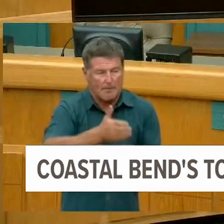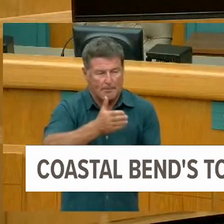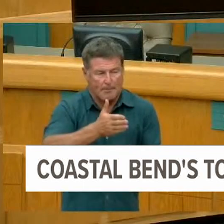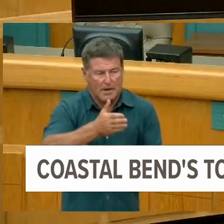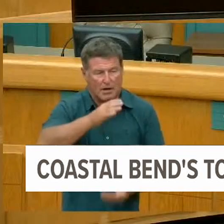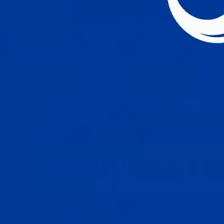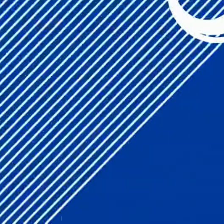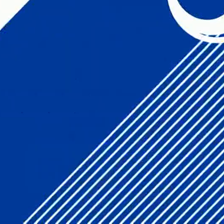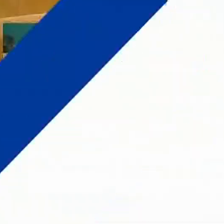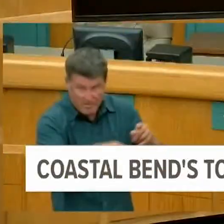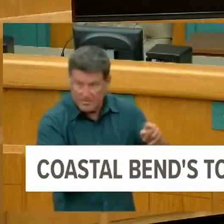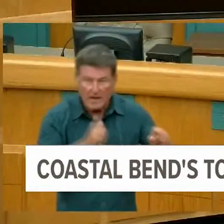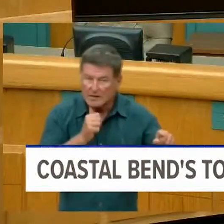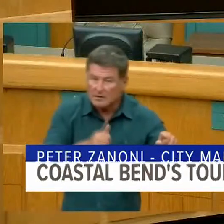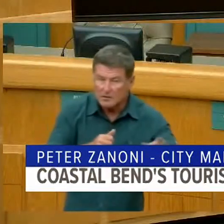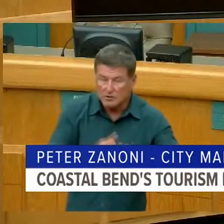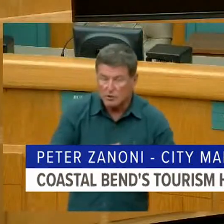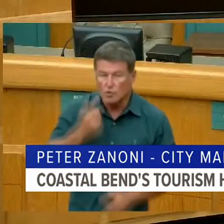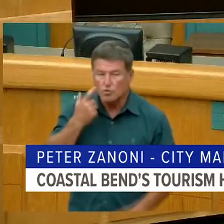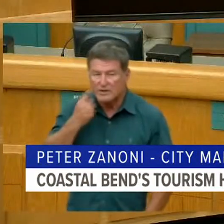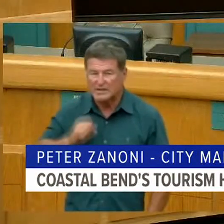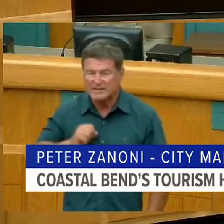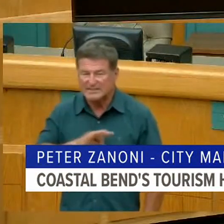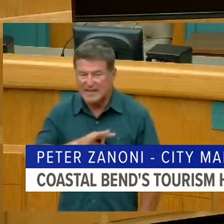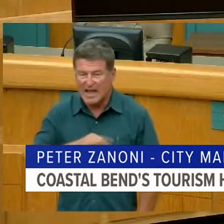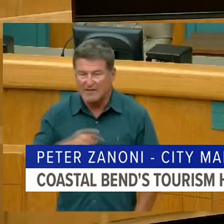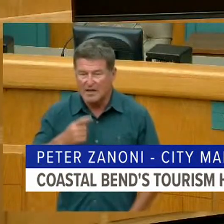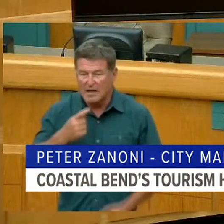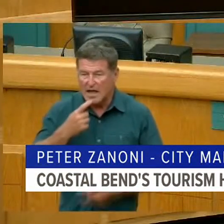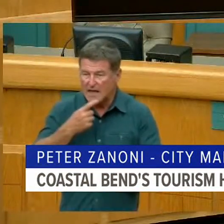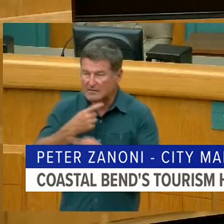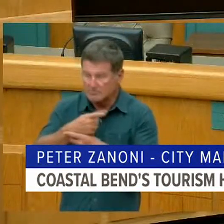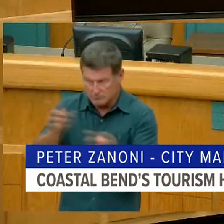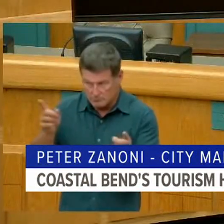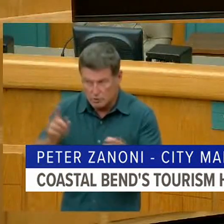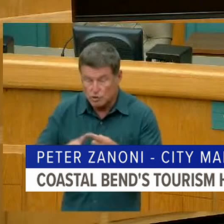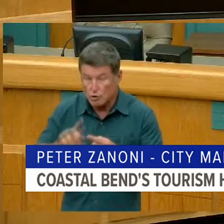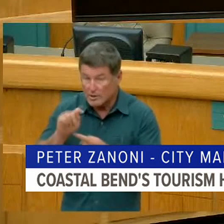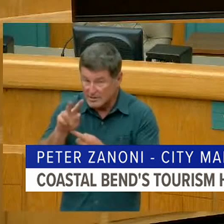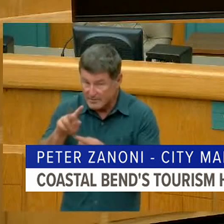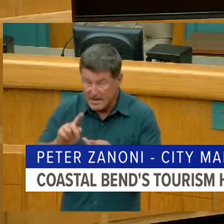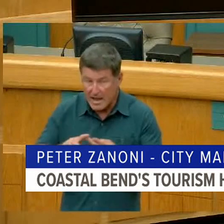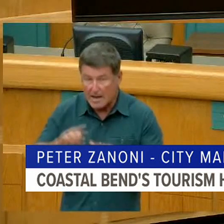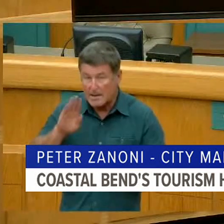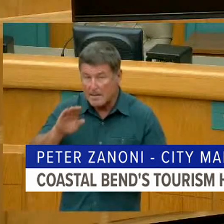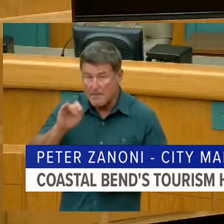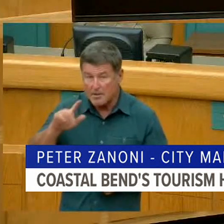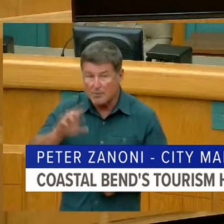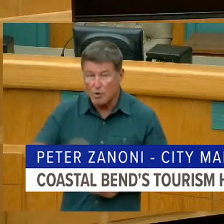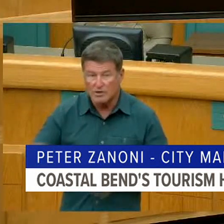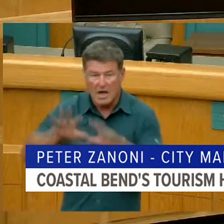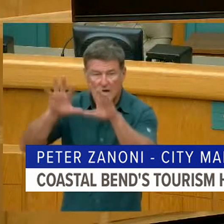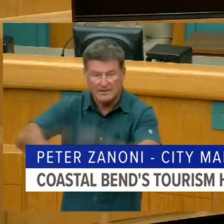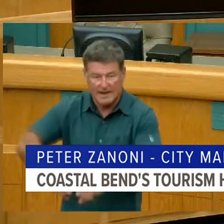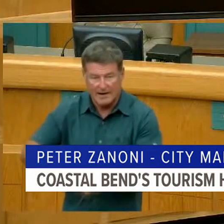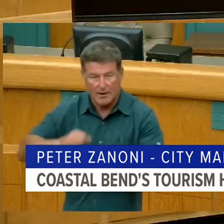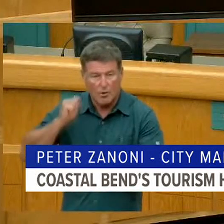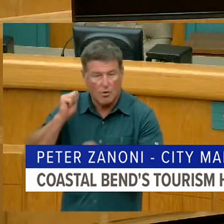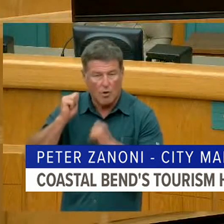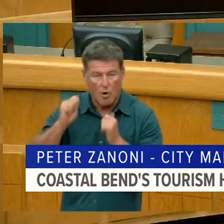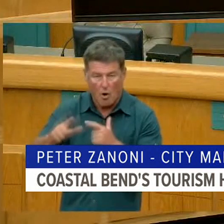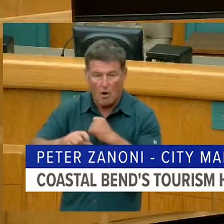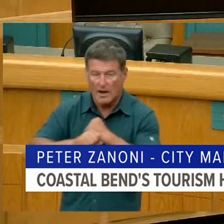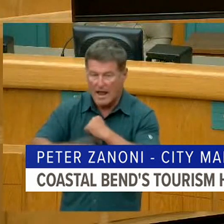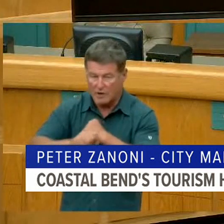now. Over the past couple of days, staff has reached out to all television and billboard media companies to personally tell them